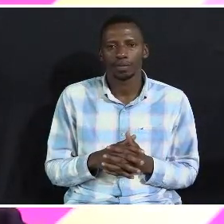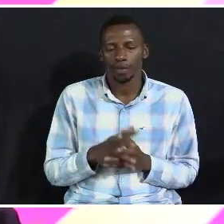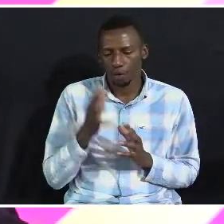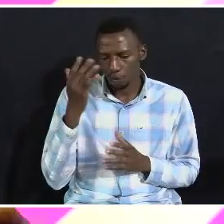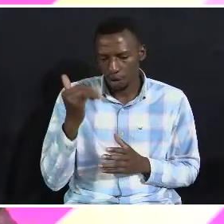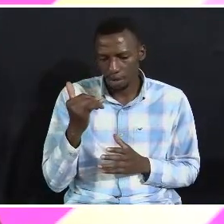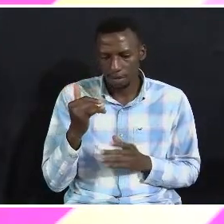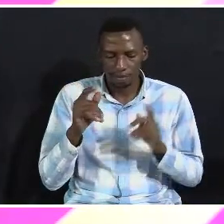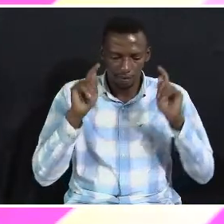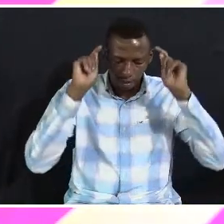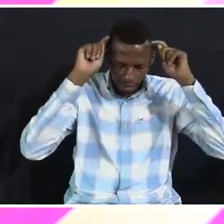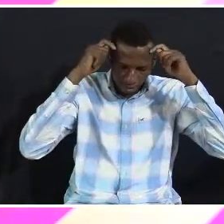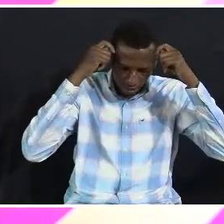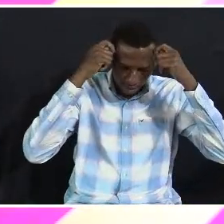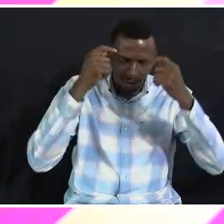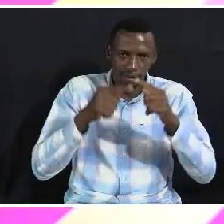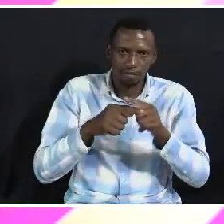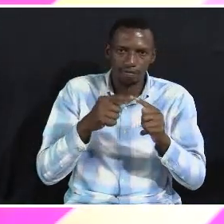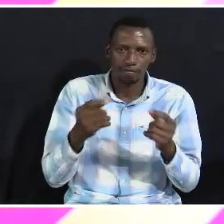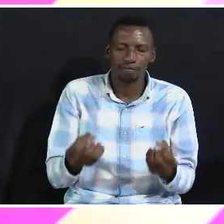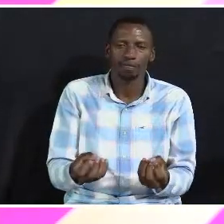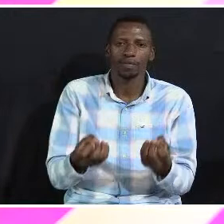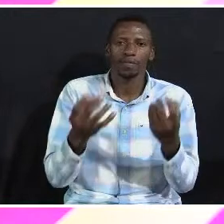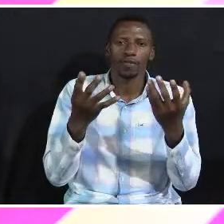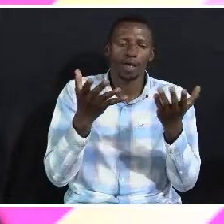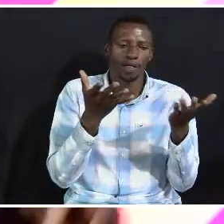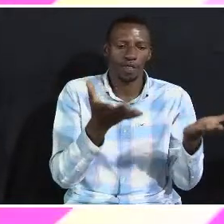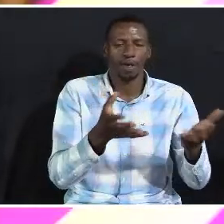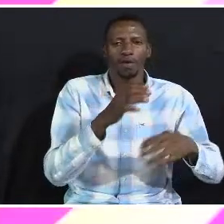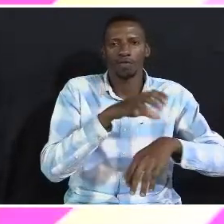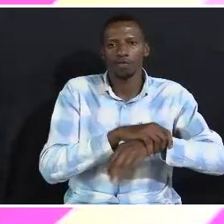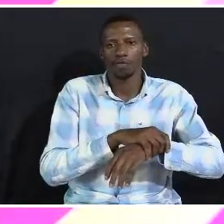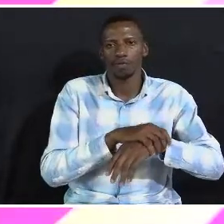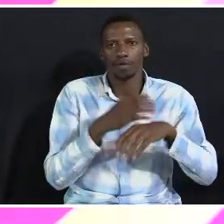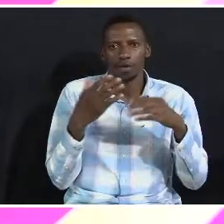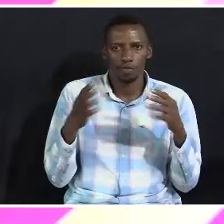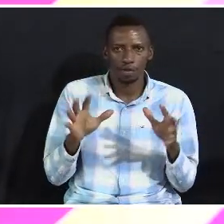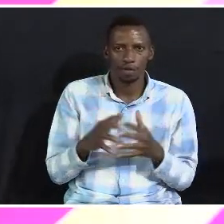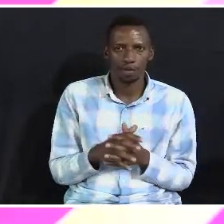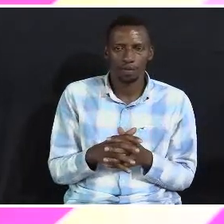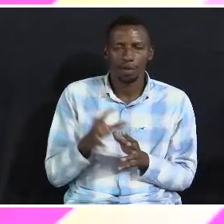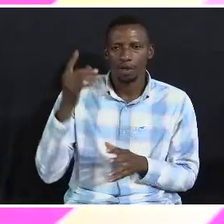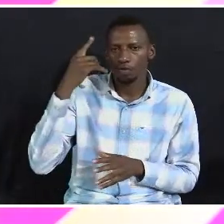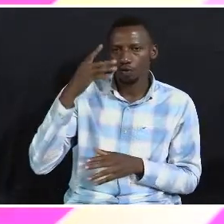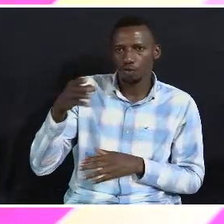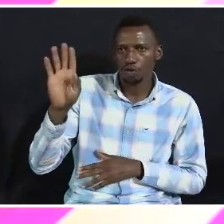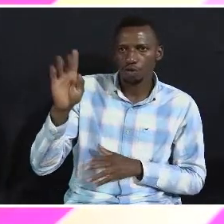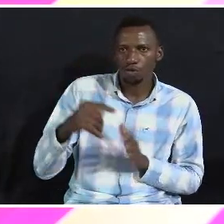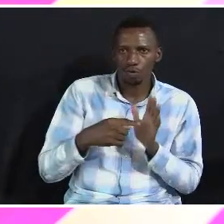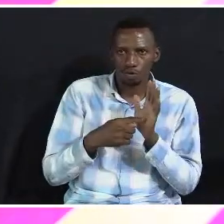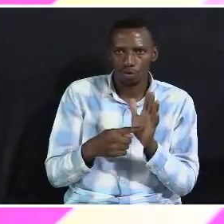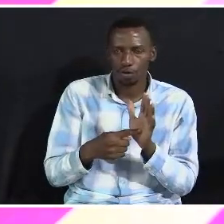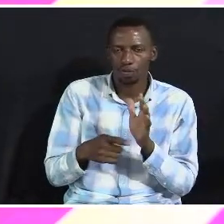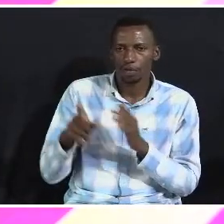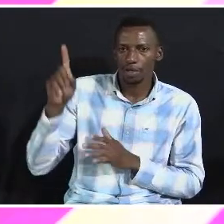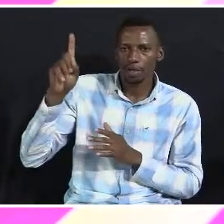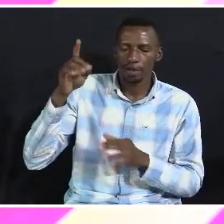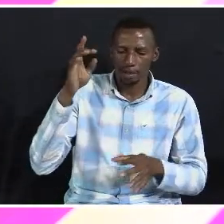sacrifice has been found. In order for God to demonstrate that he is